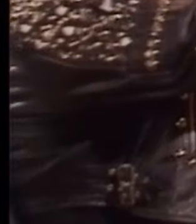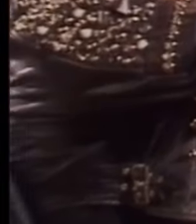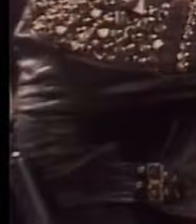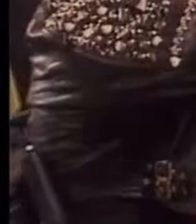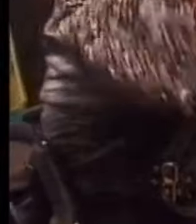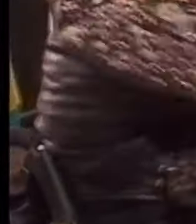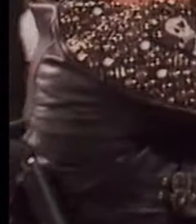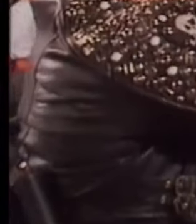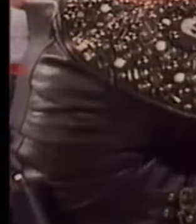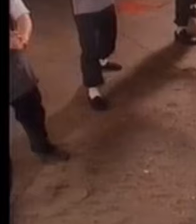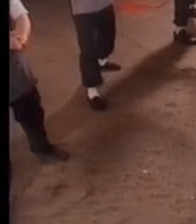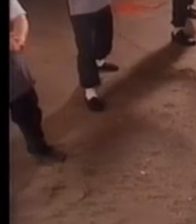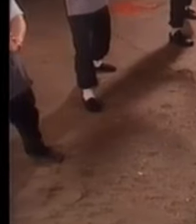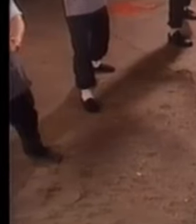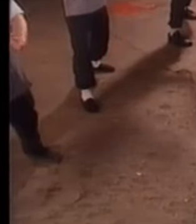Lisa.